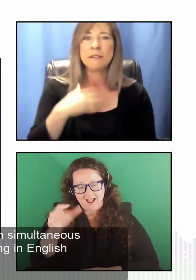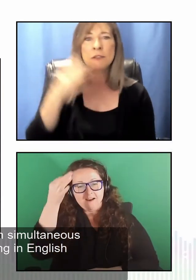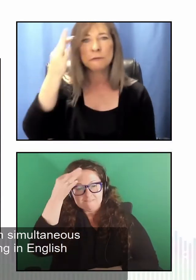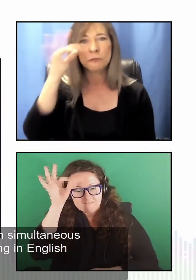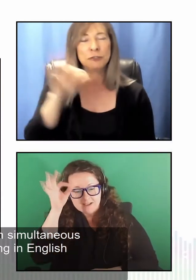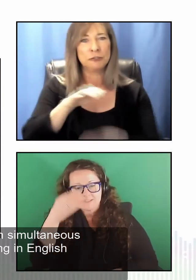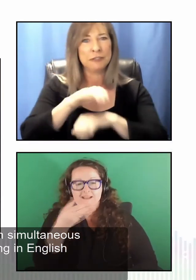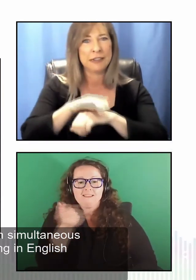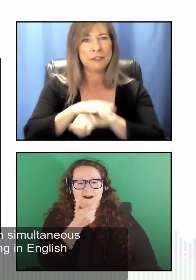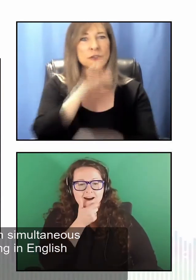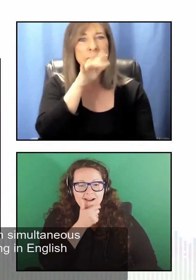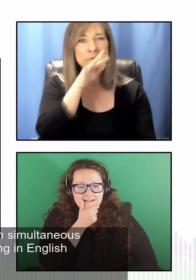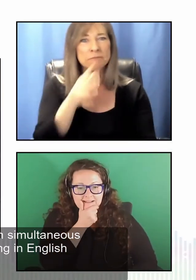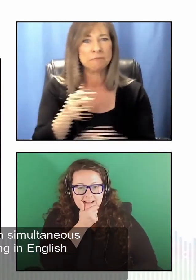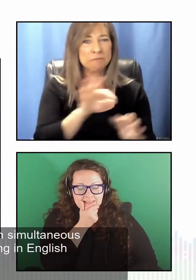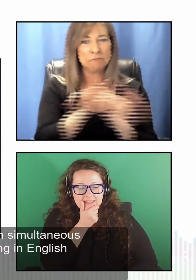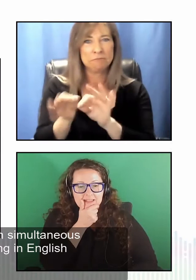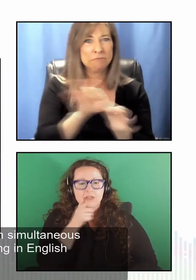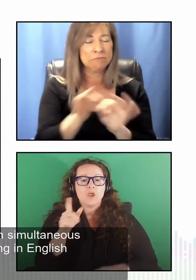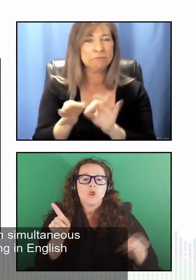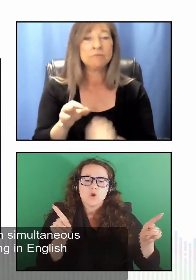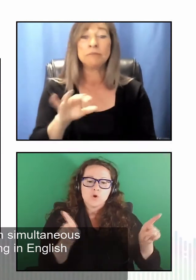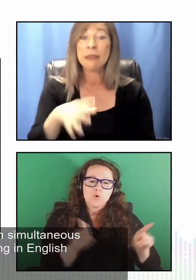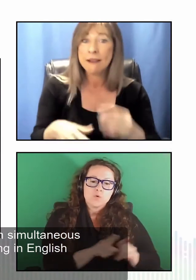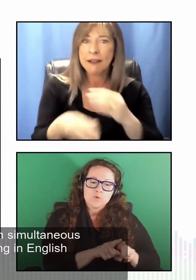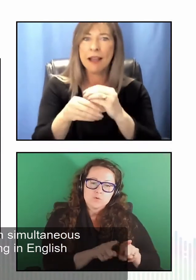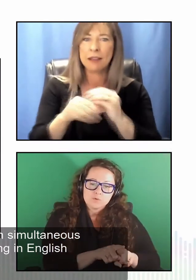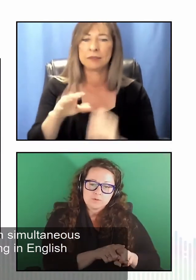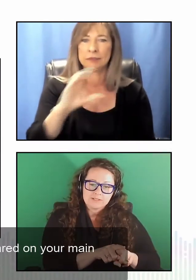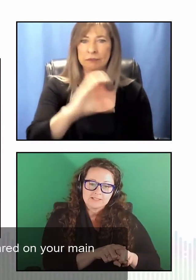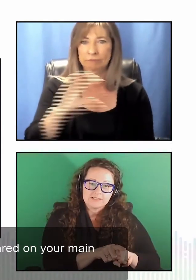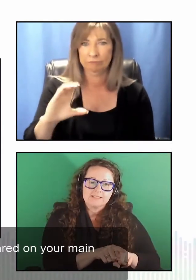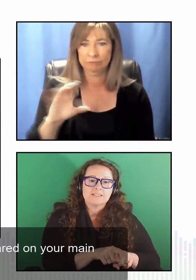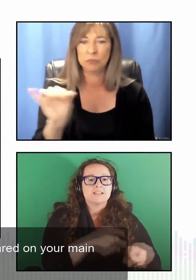interpretation, as well as live closed captioning in English and French.